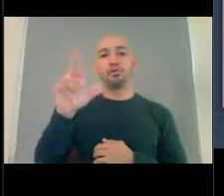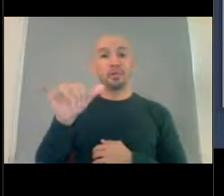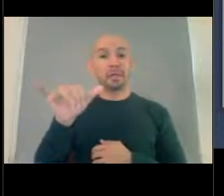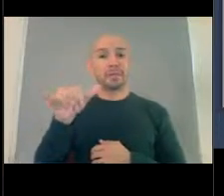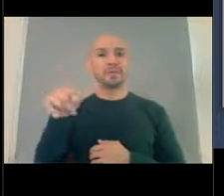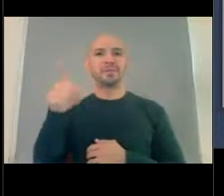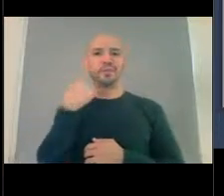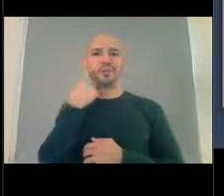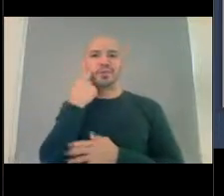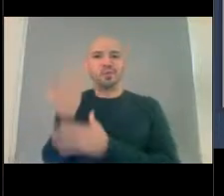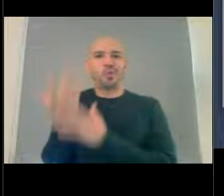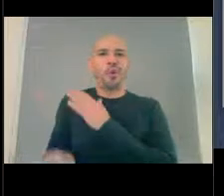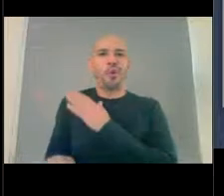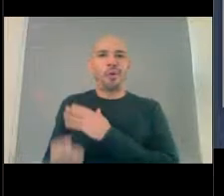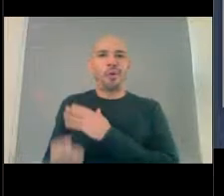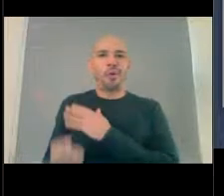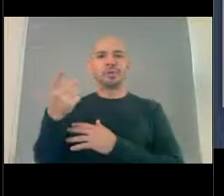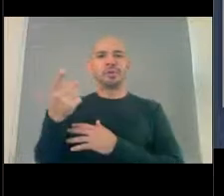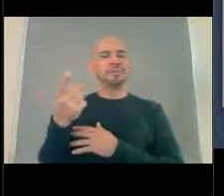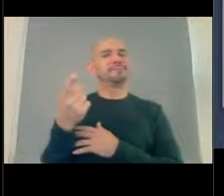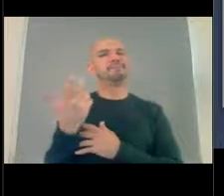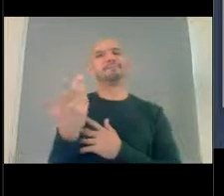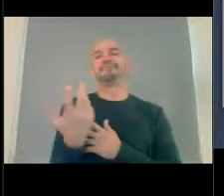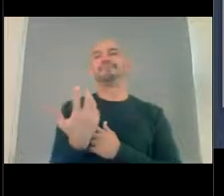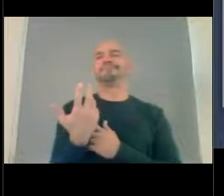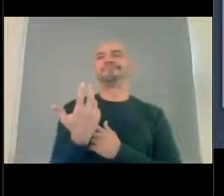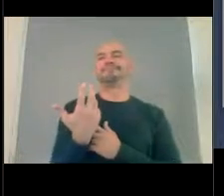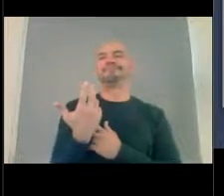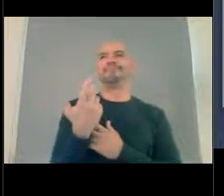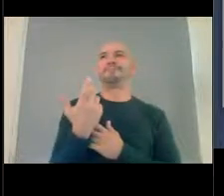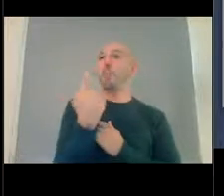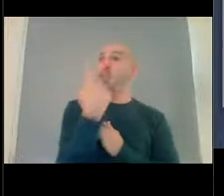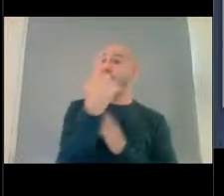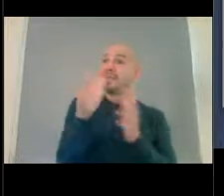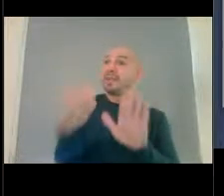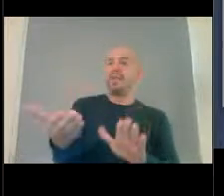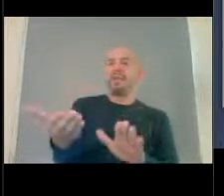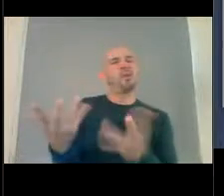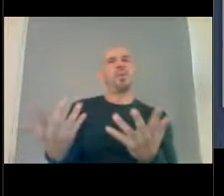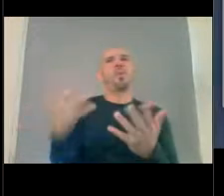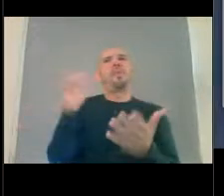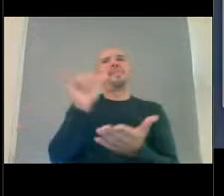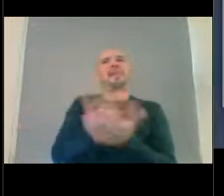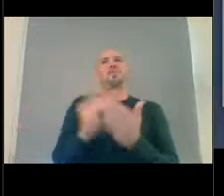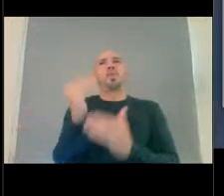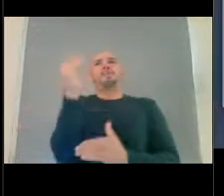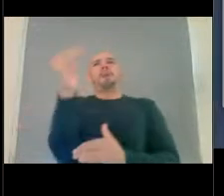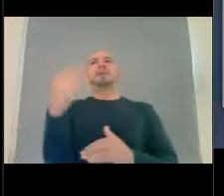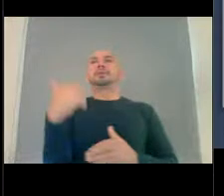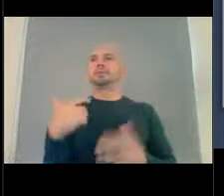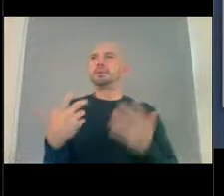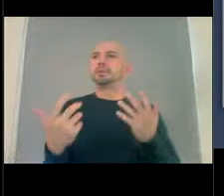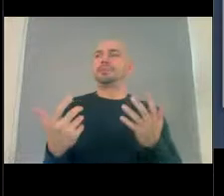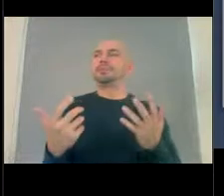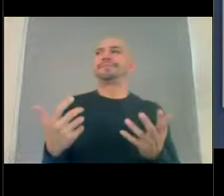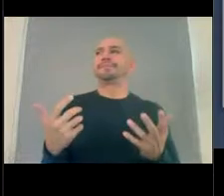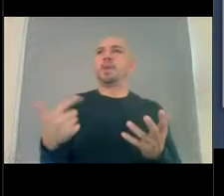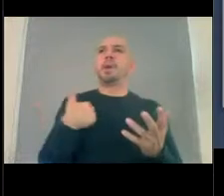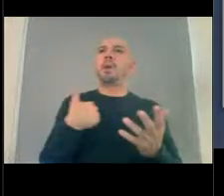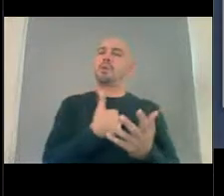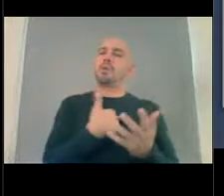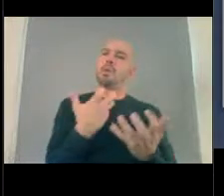that one when faith fatality is is is way too much and so one underscore um our support